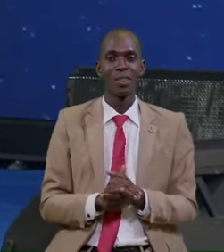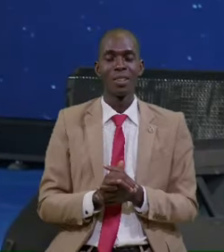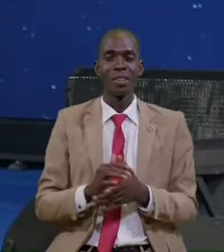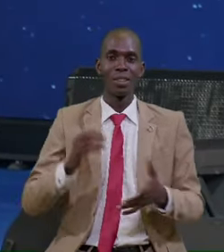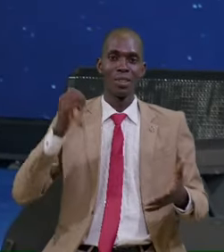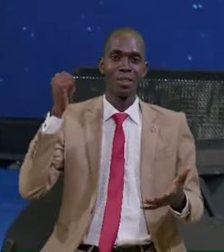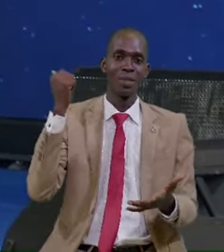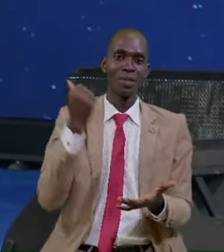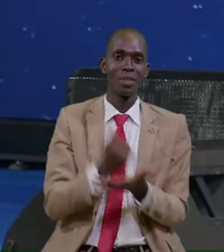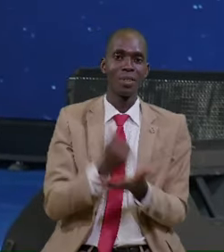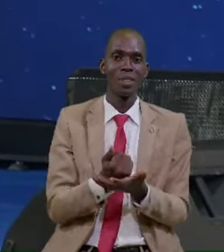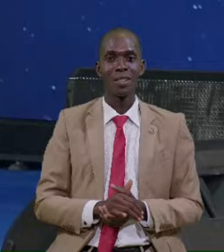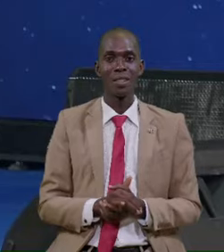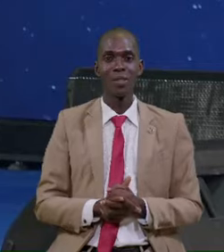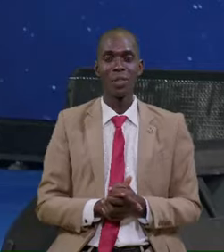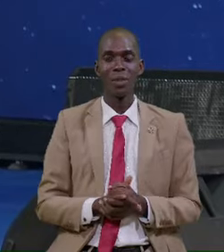Amen.